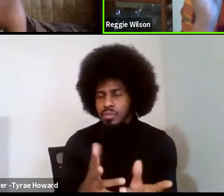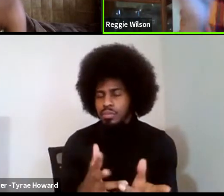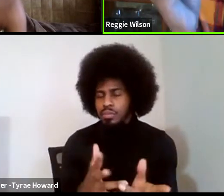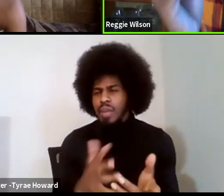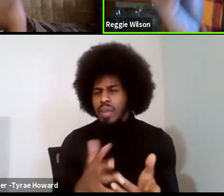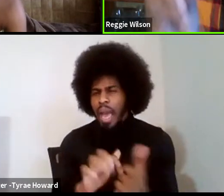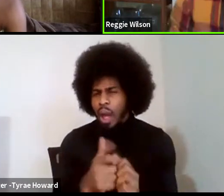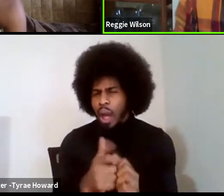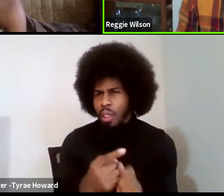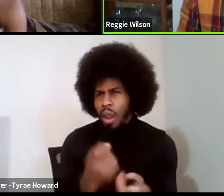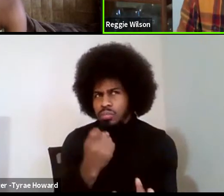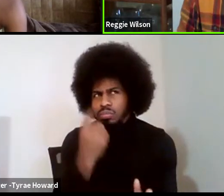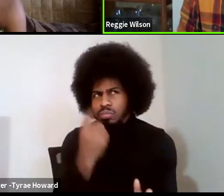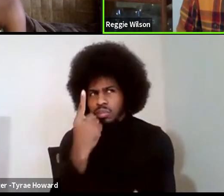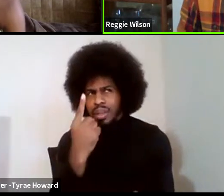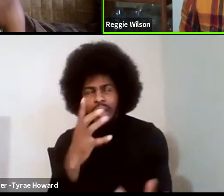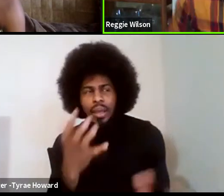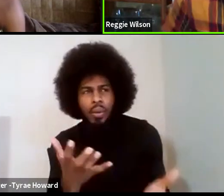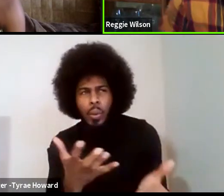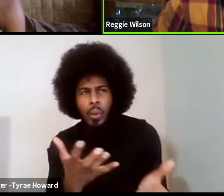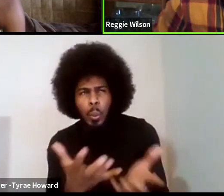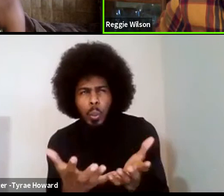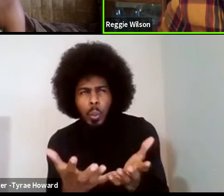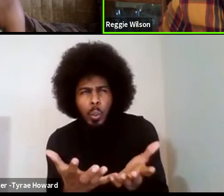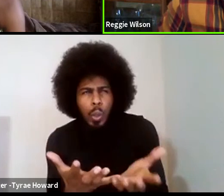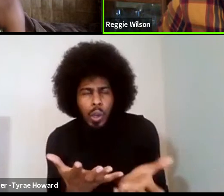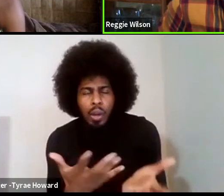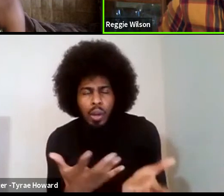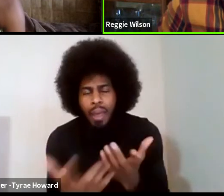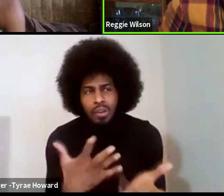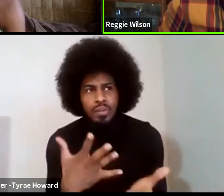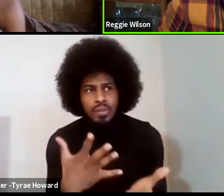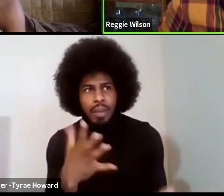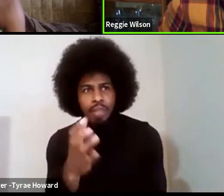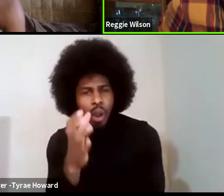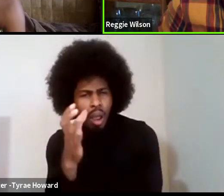like, oh, their eye or their ear. Do you have other,